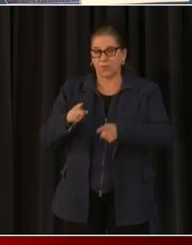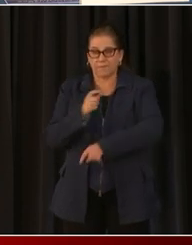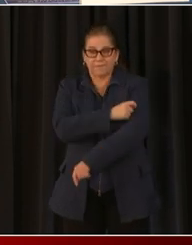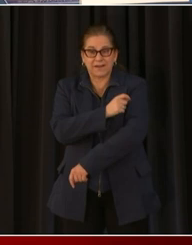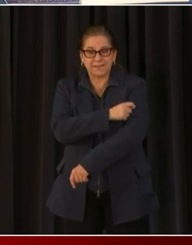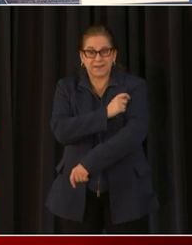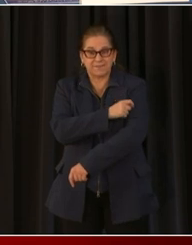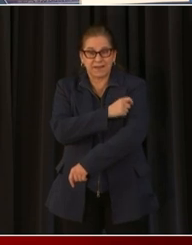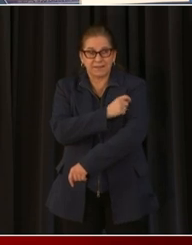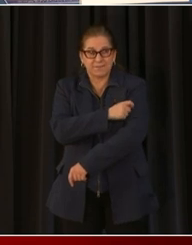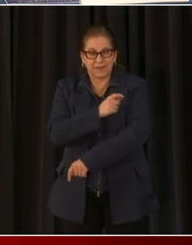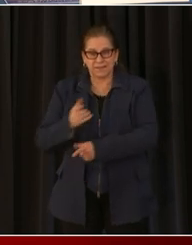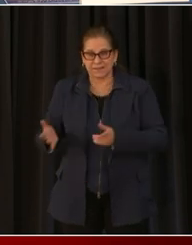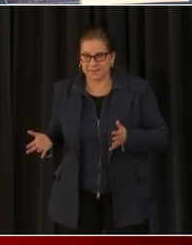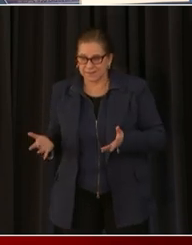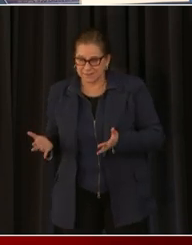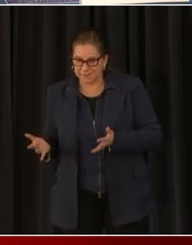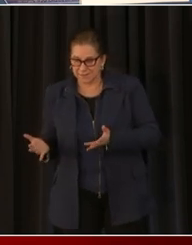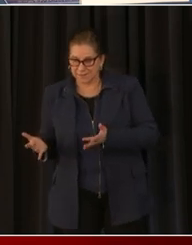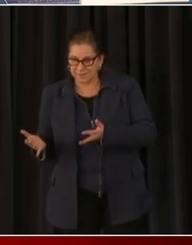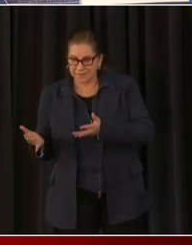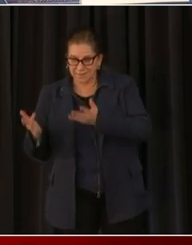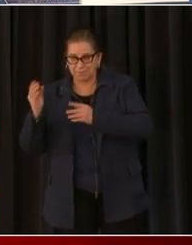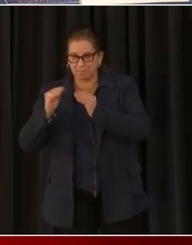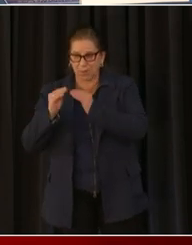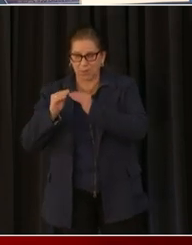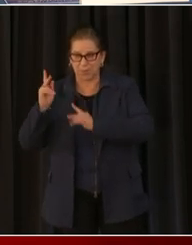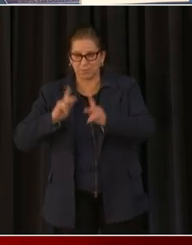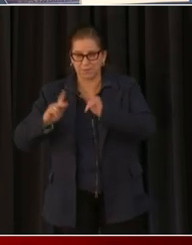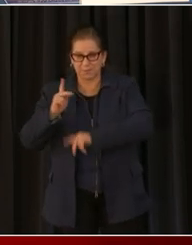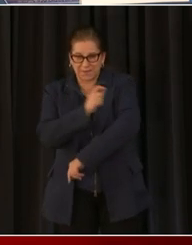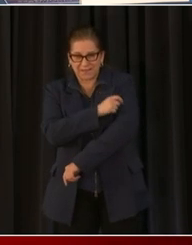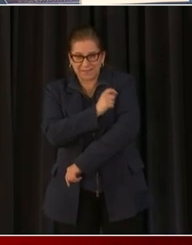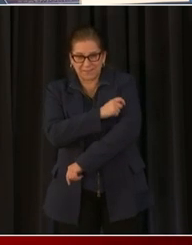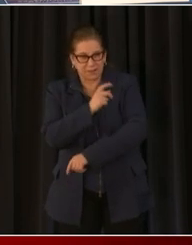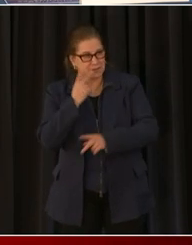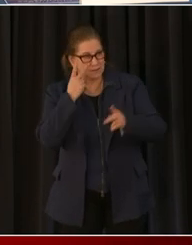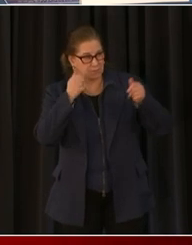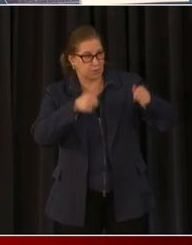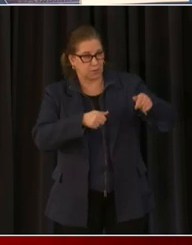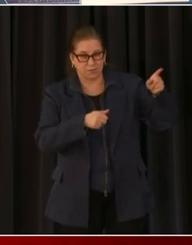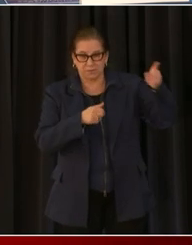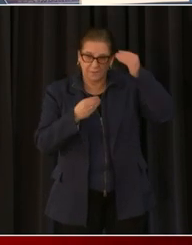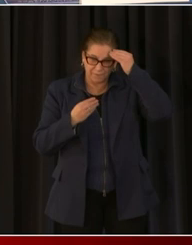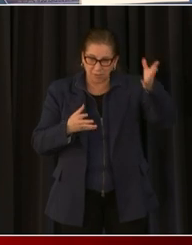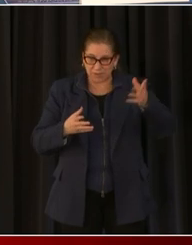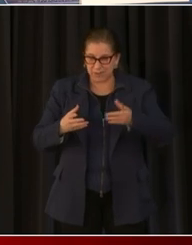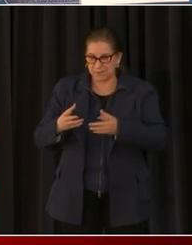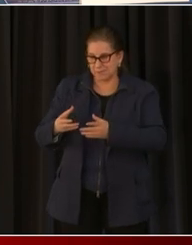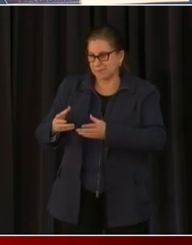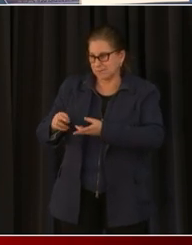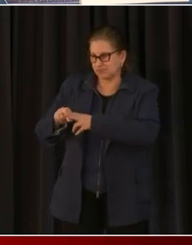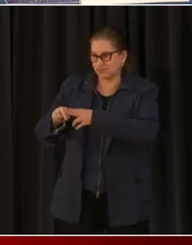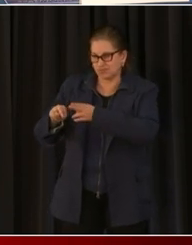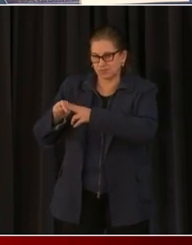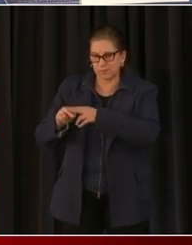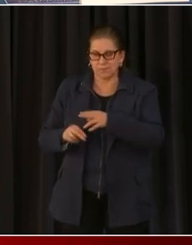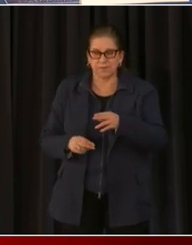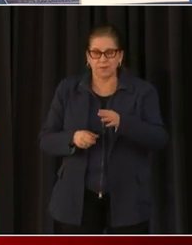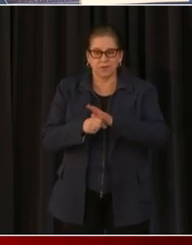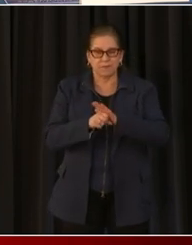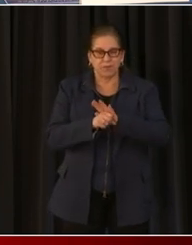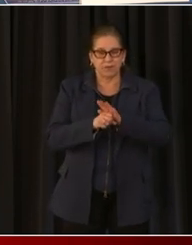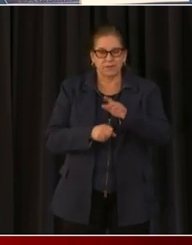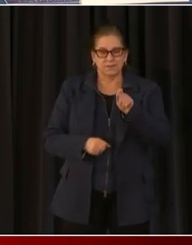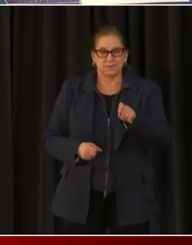that is picking up pace in DC. Here we post these graphs as well on coronavirus.dc.gov. We